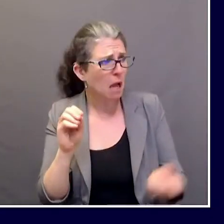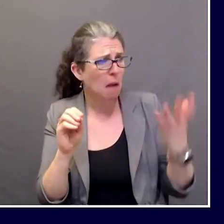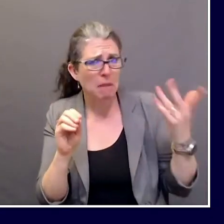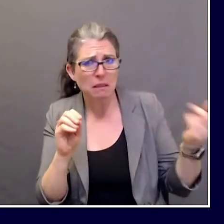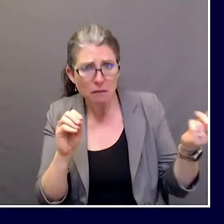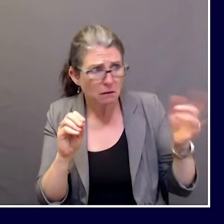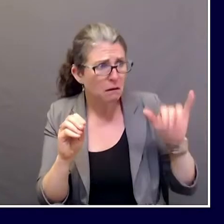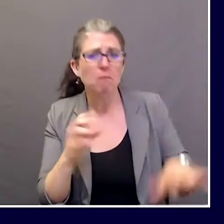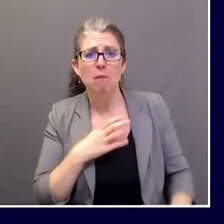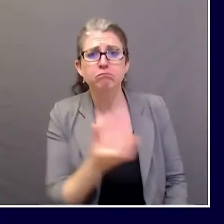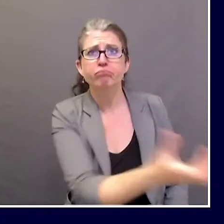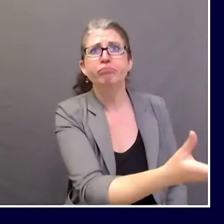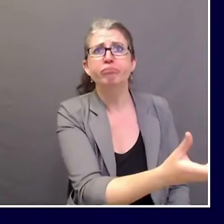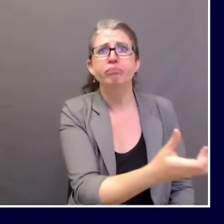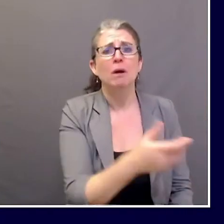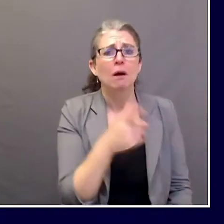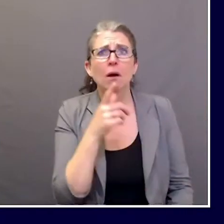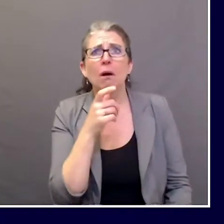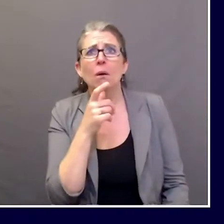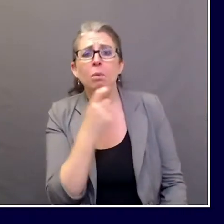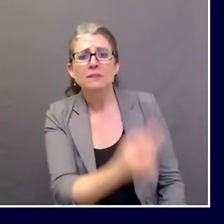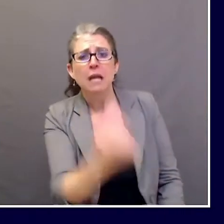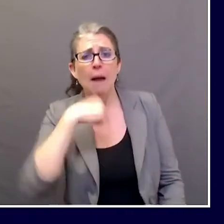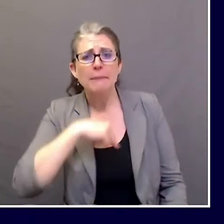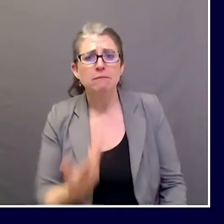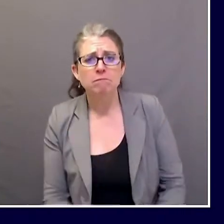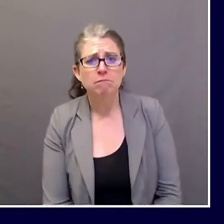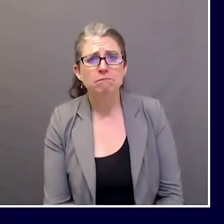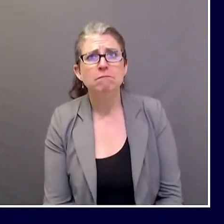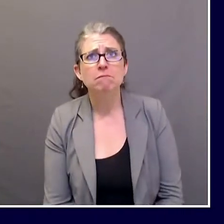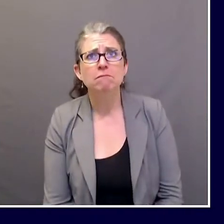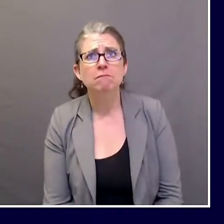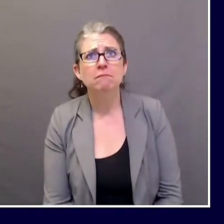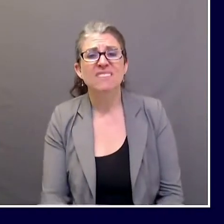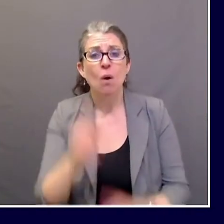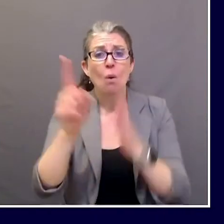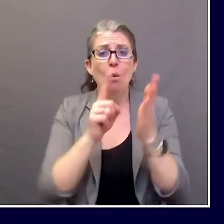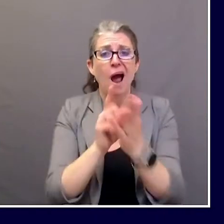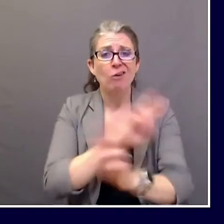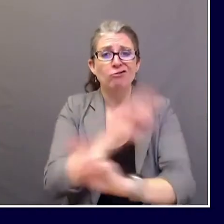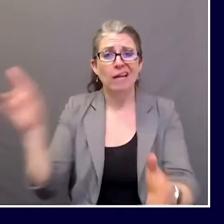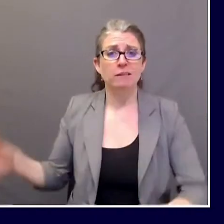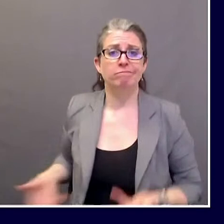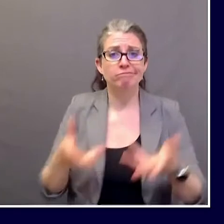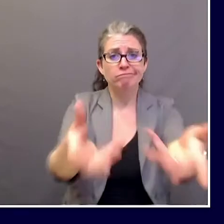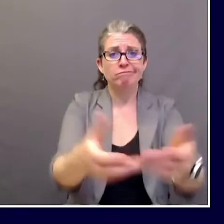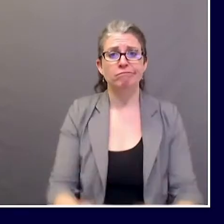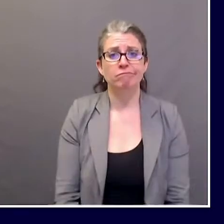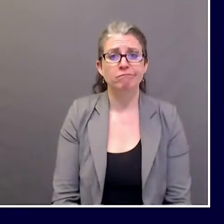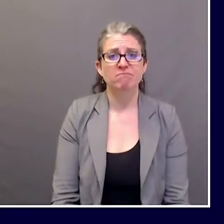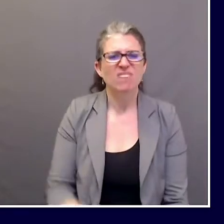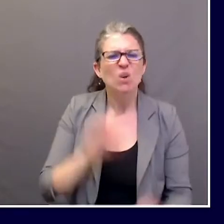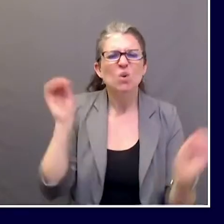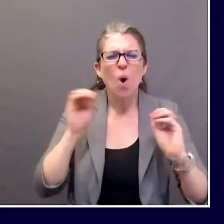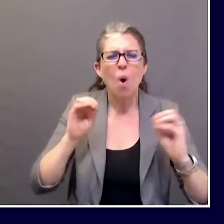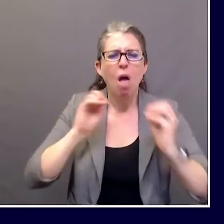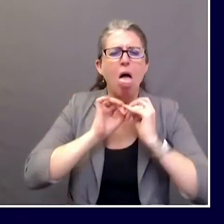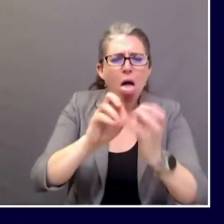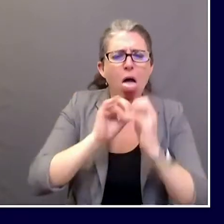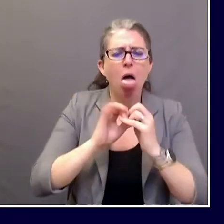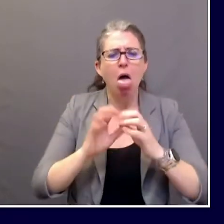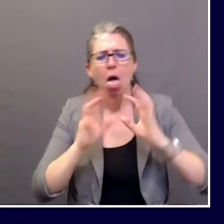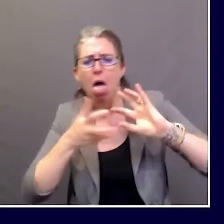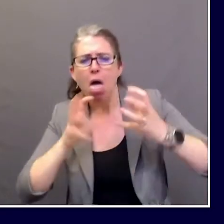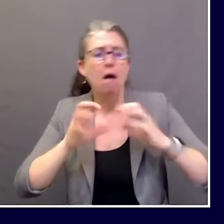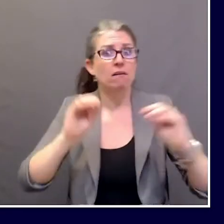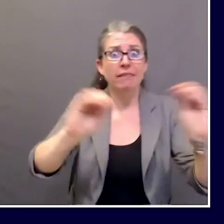up. And within an hour, it was ready to go and it was all packaged up and ready to be moved. Similarly, I reached out to some other